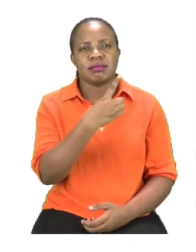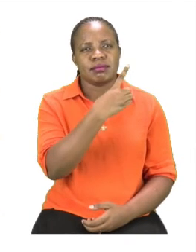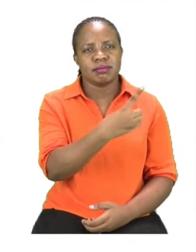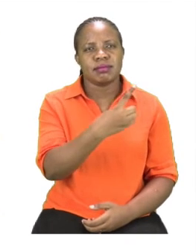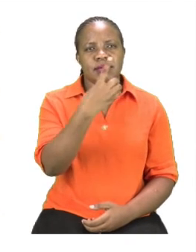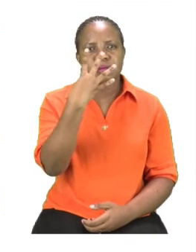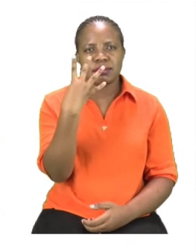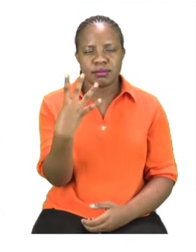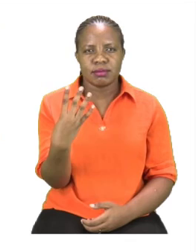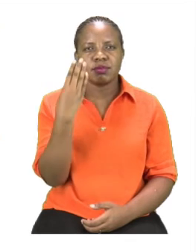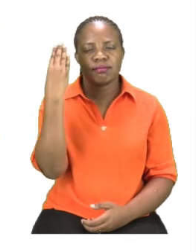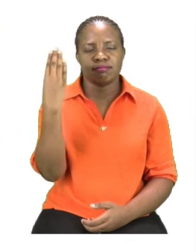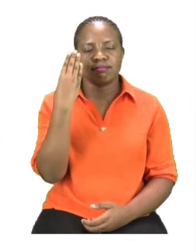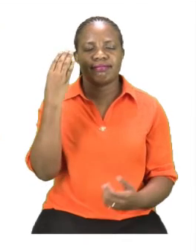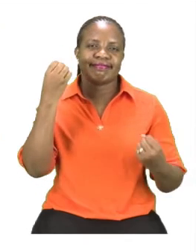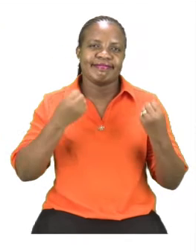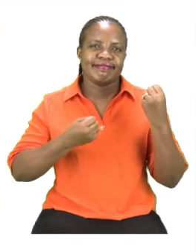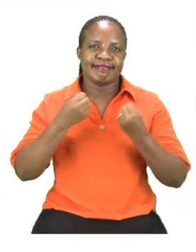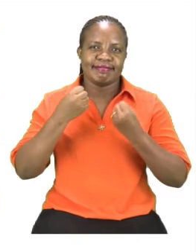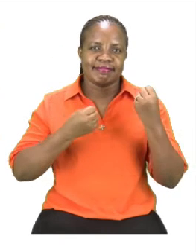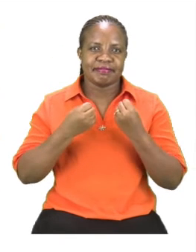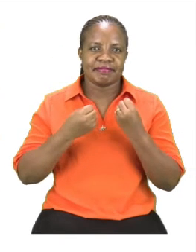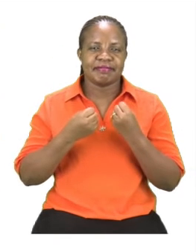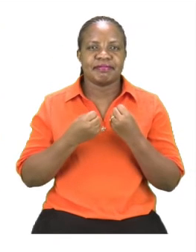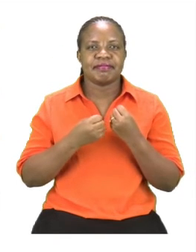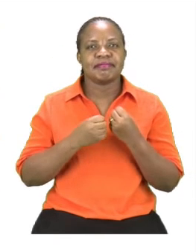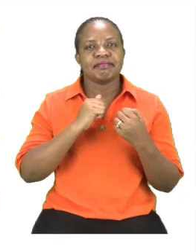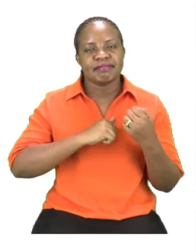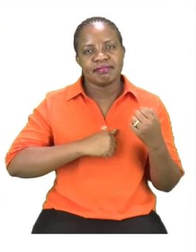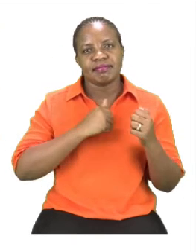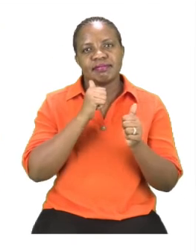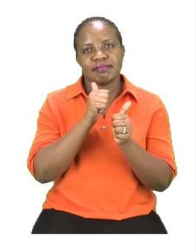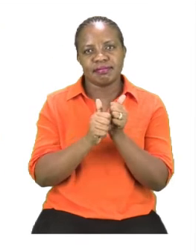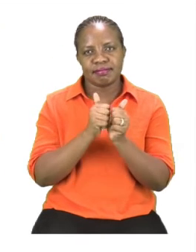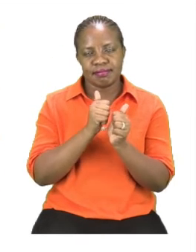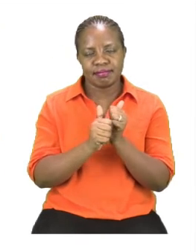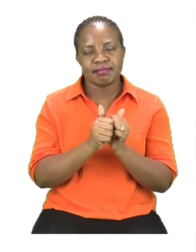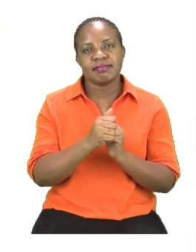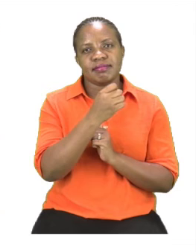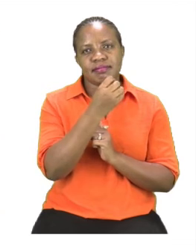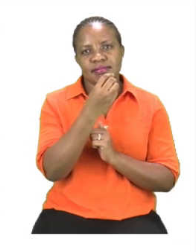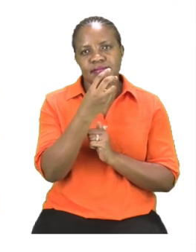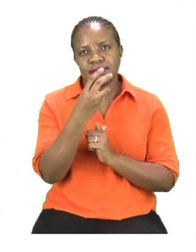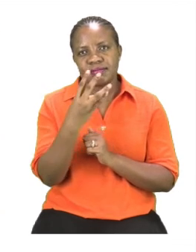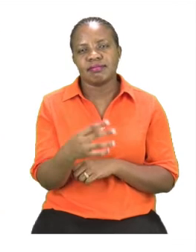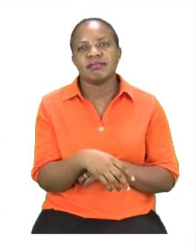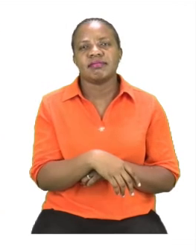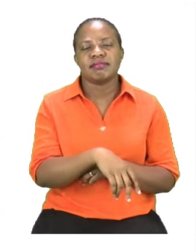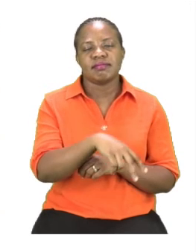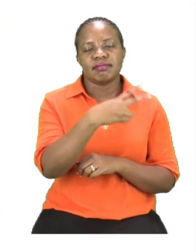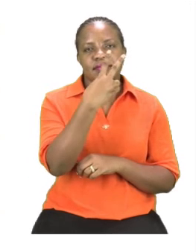counted 25 red cars. How many cars did we count